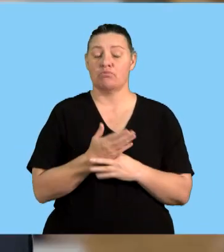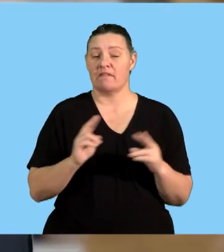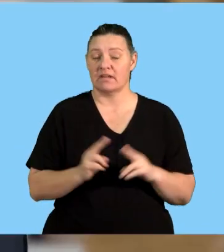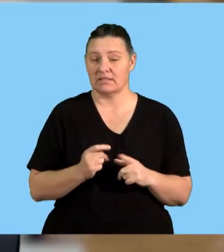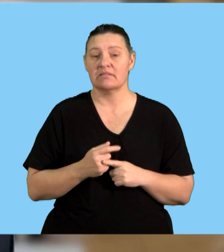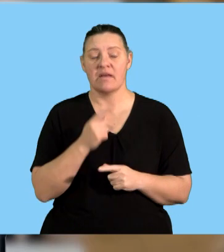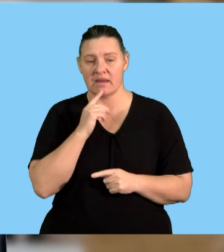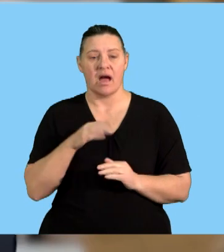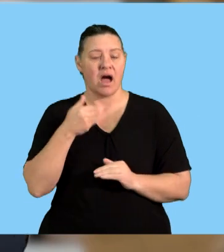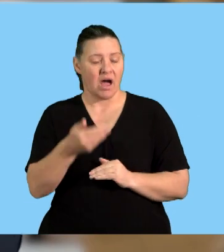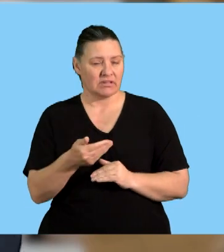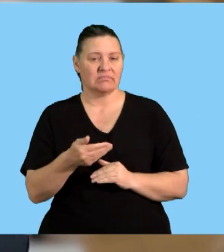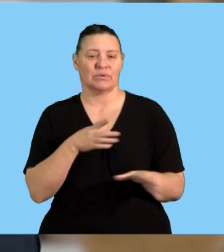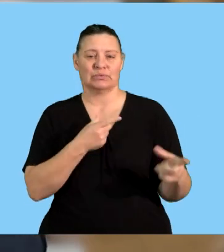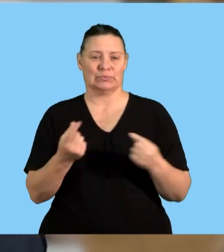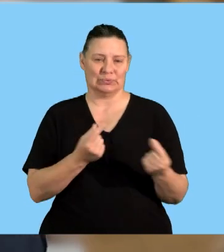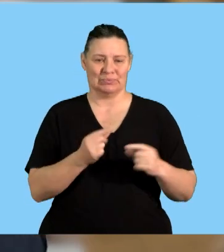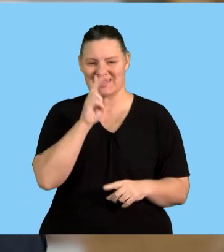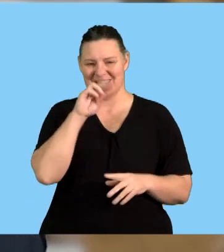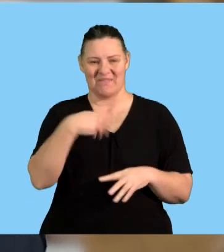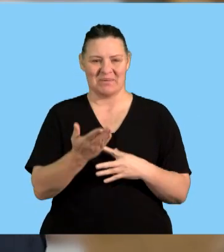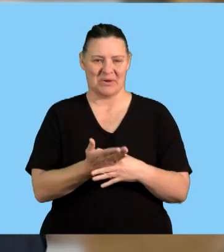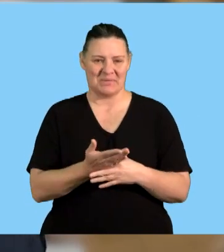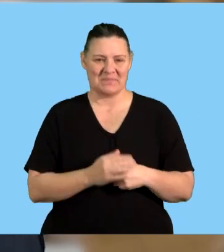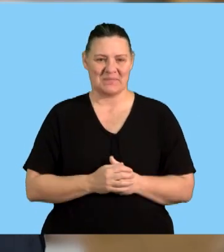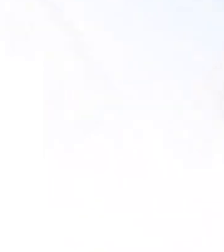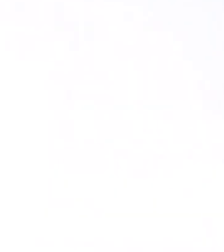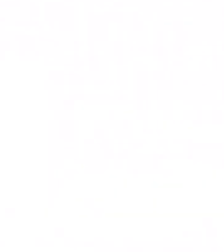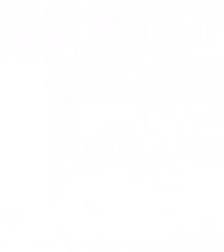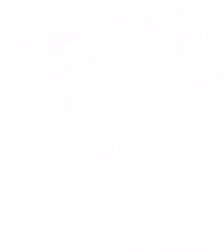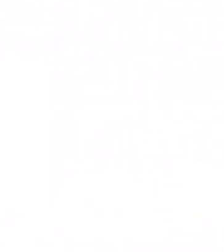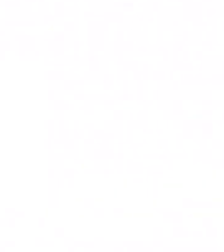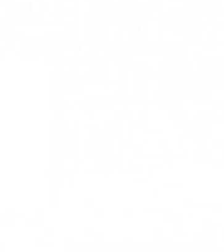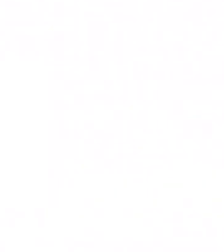quick break. After the break, we'll put all of this into context. See you after the break.